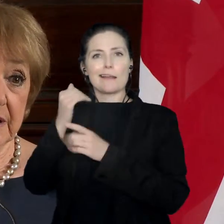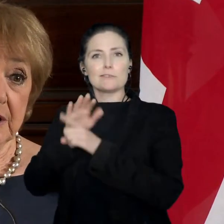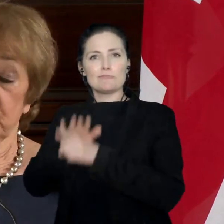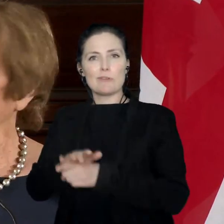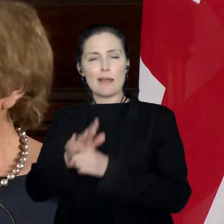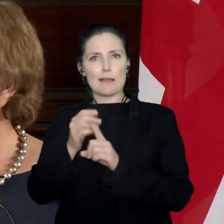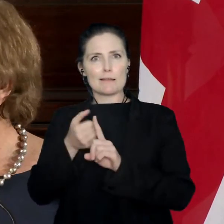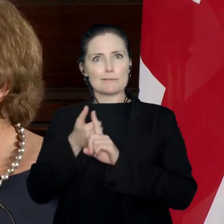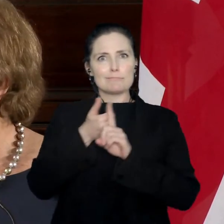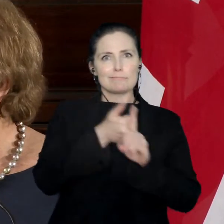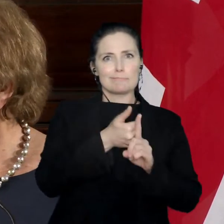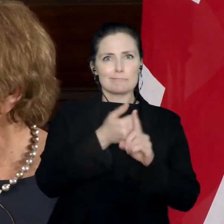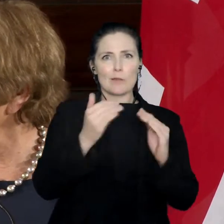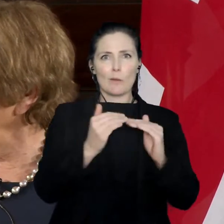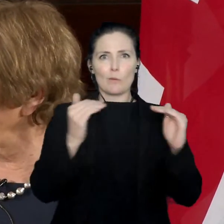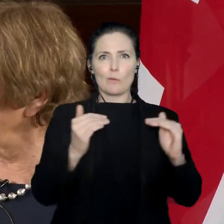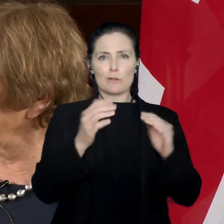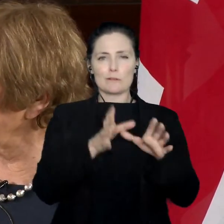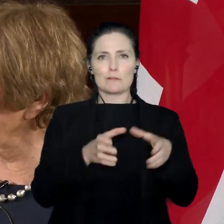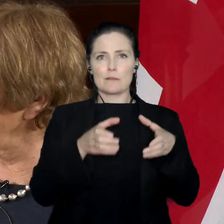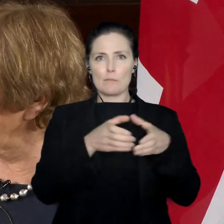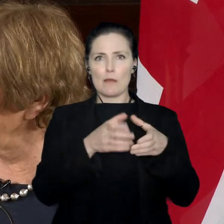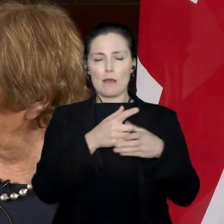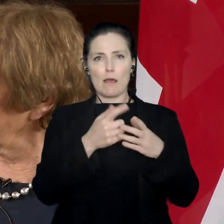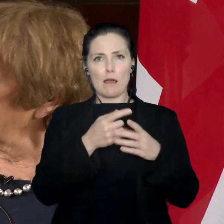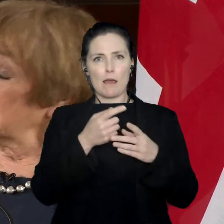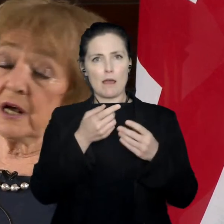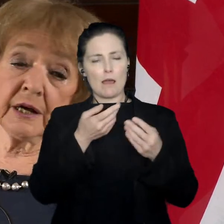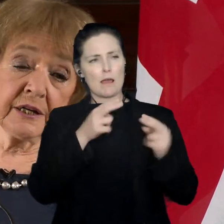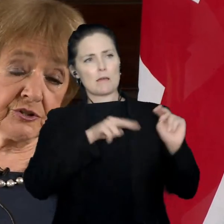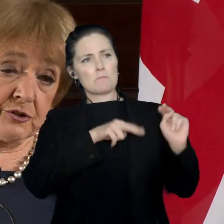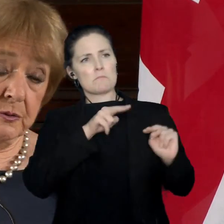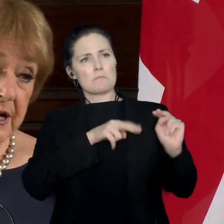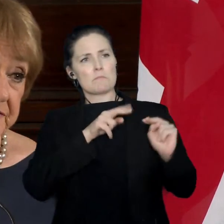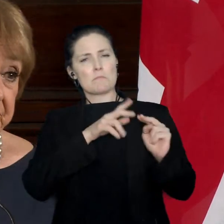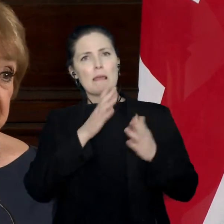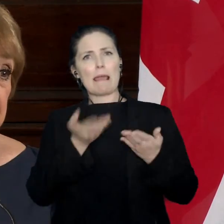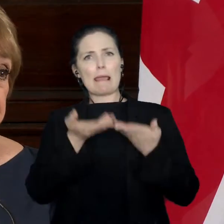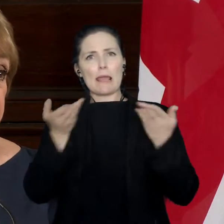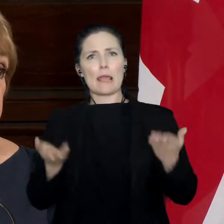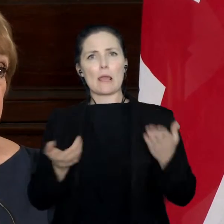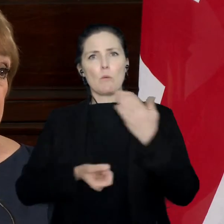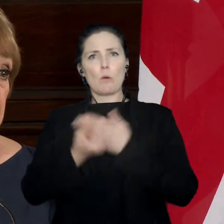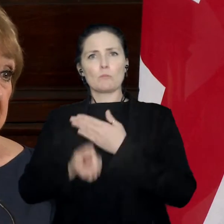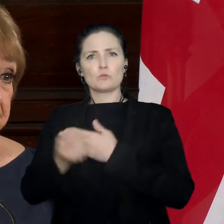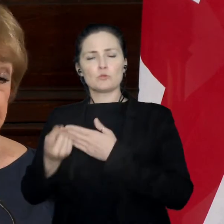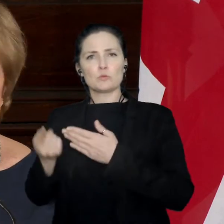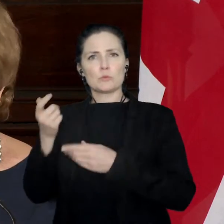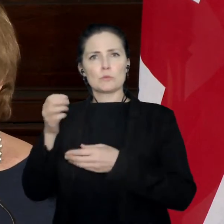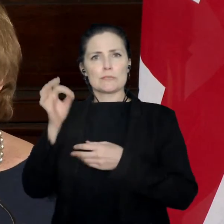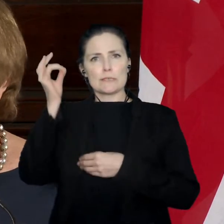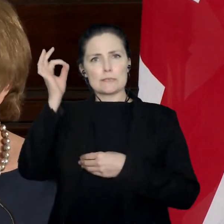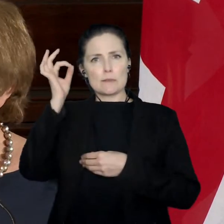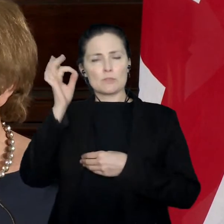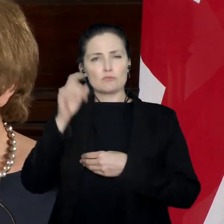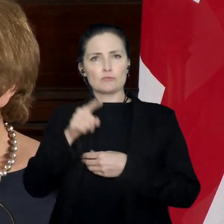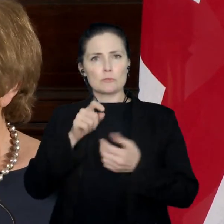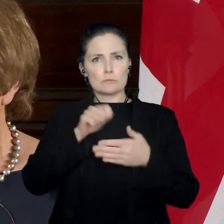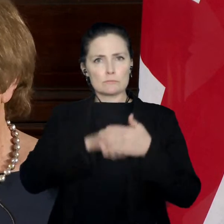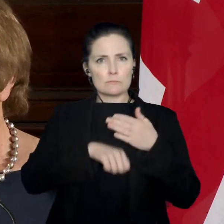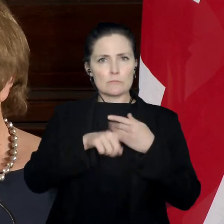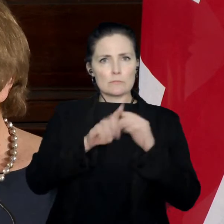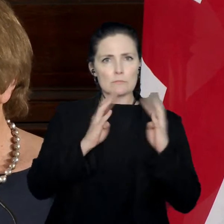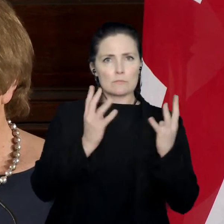party was judged by the Equal Opportunities Commission to have been a place where